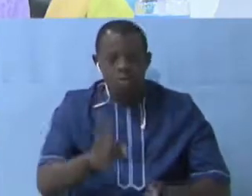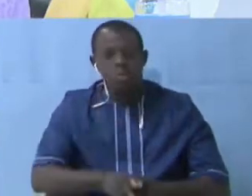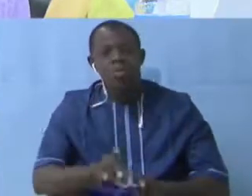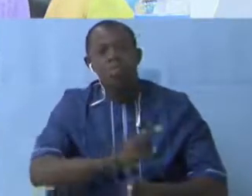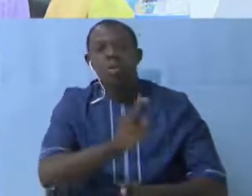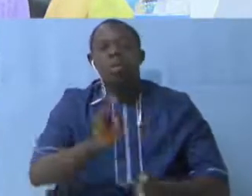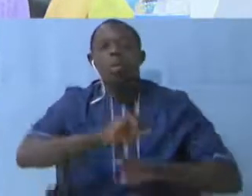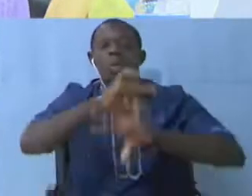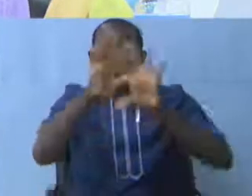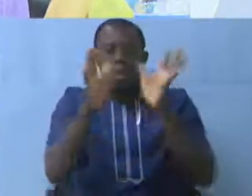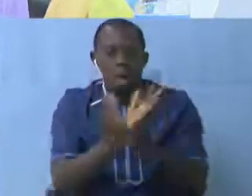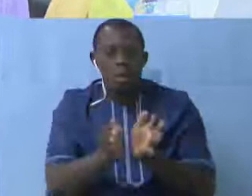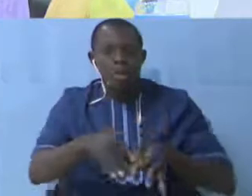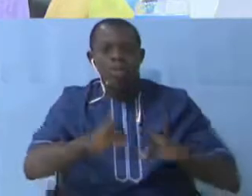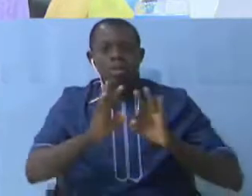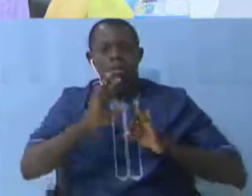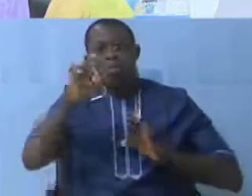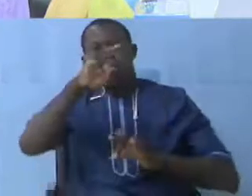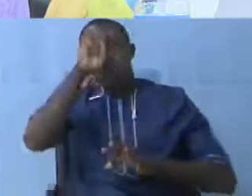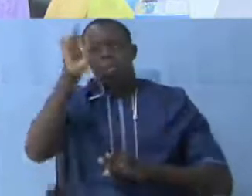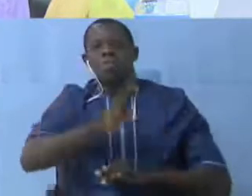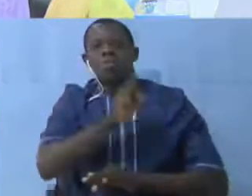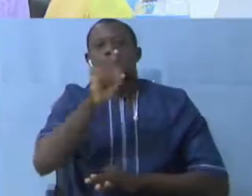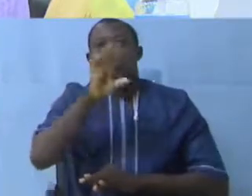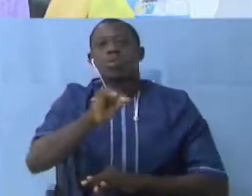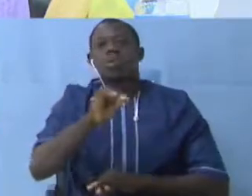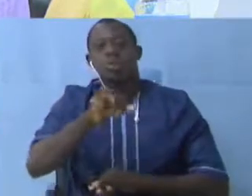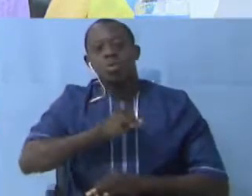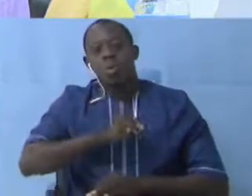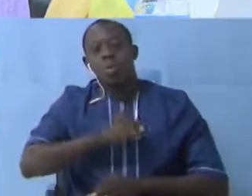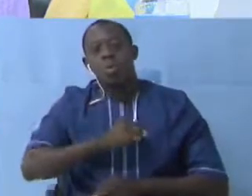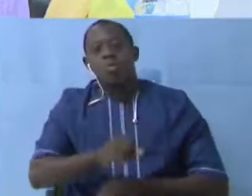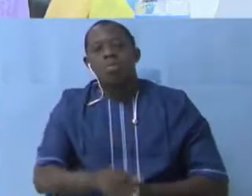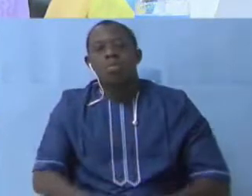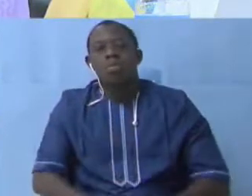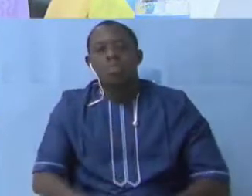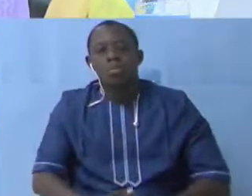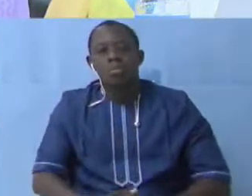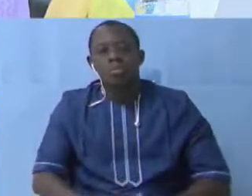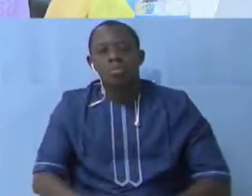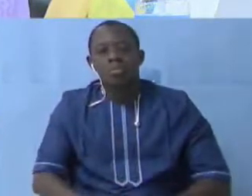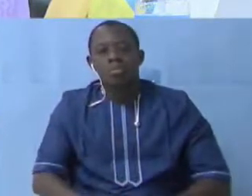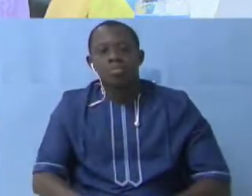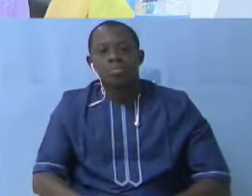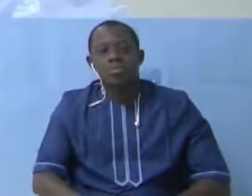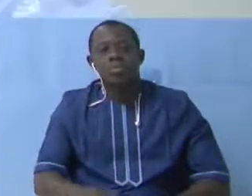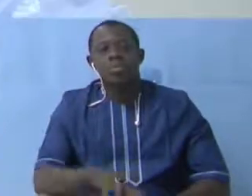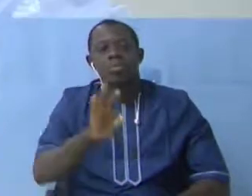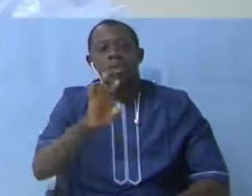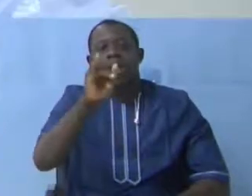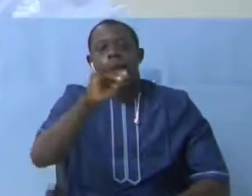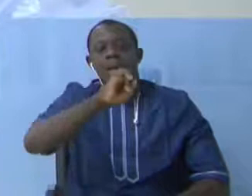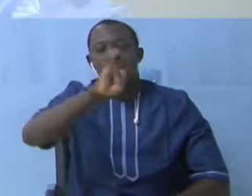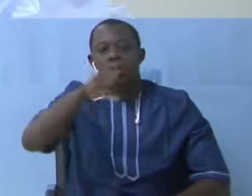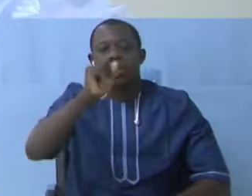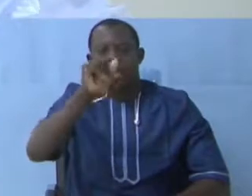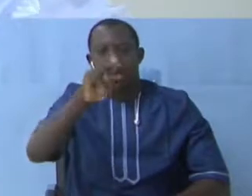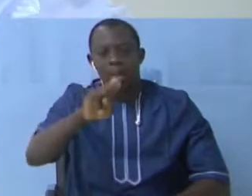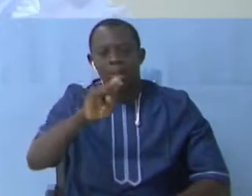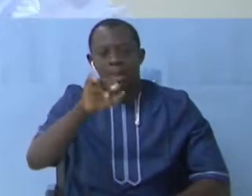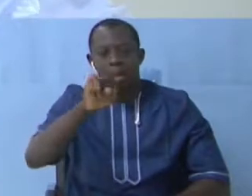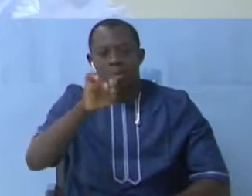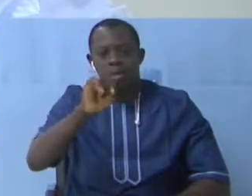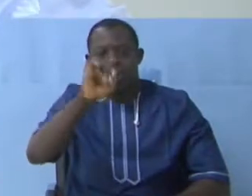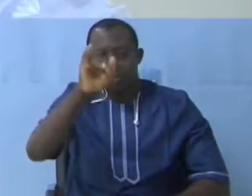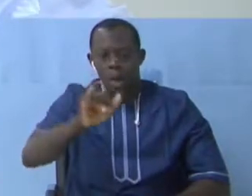doing as their own. ndax ñoom it jël nañ liggéey bi nga xam ne nii moom lañ doon def ko seen bopp. Tijan Si and Majambalo will